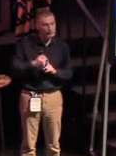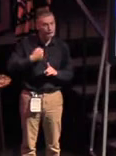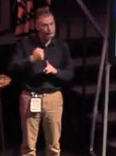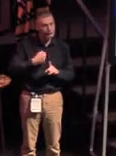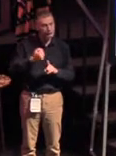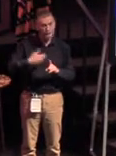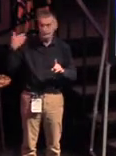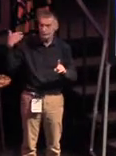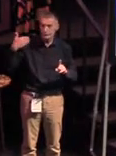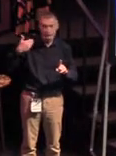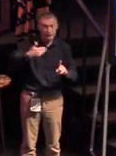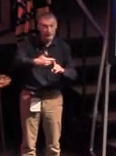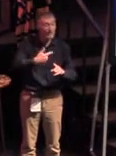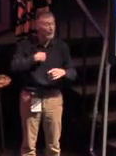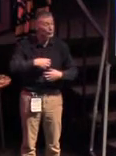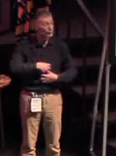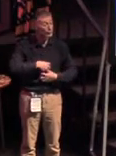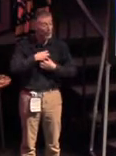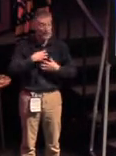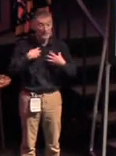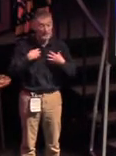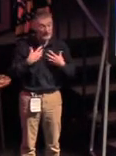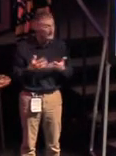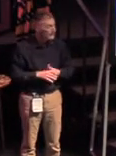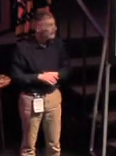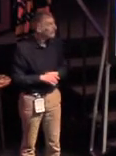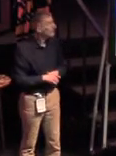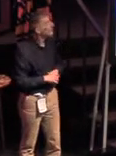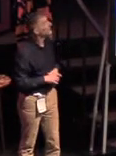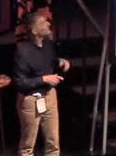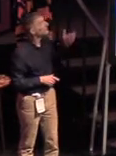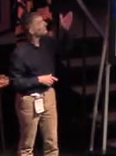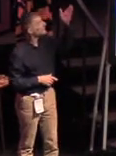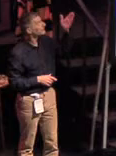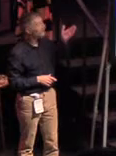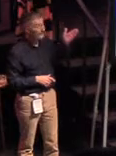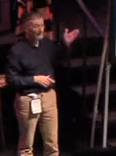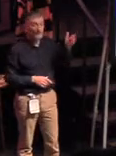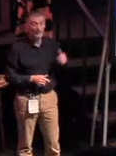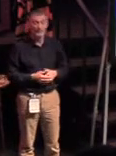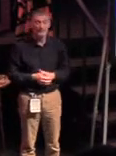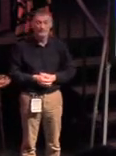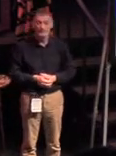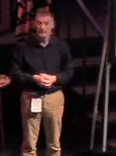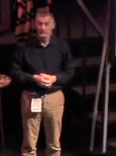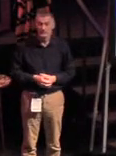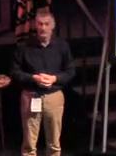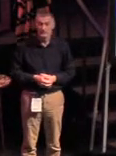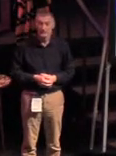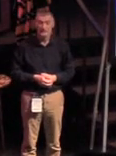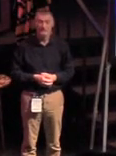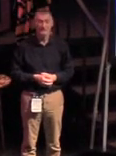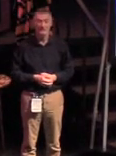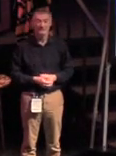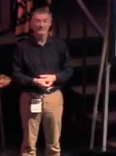it is just so shocking to me. But despite only 7% of the UK population going to